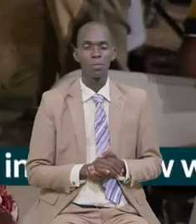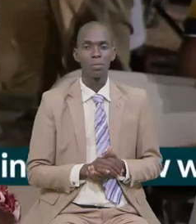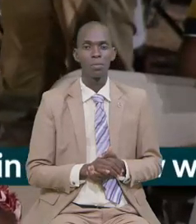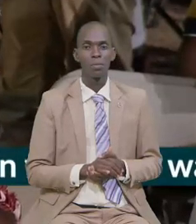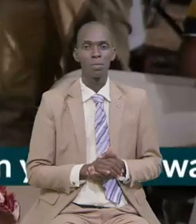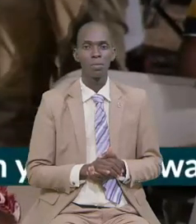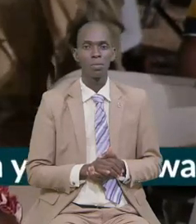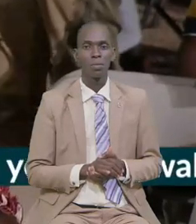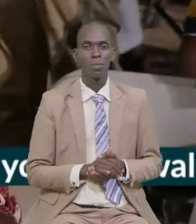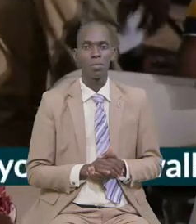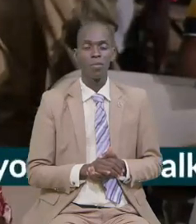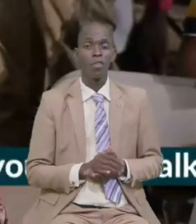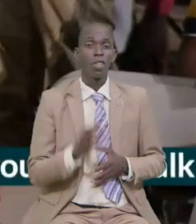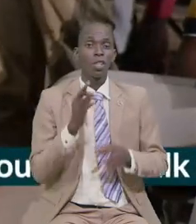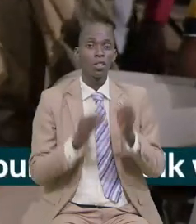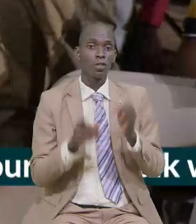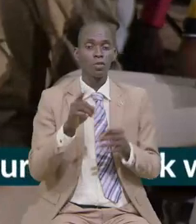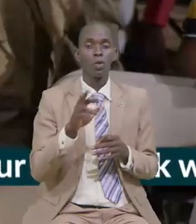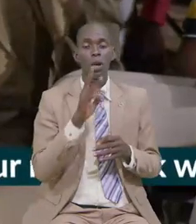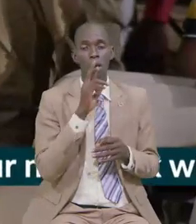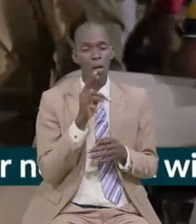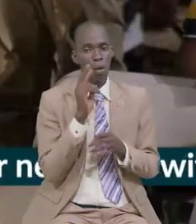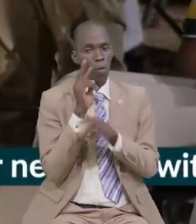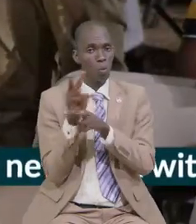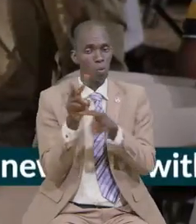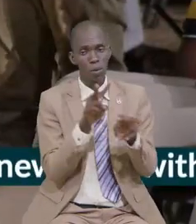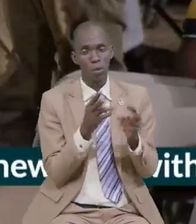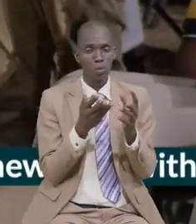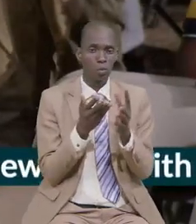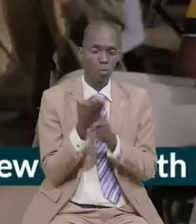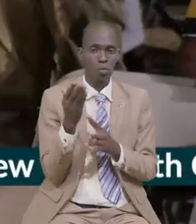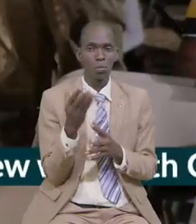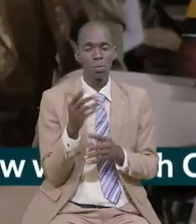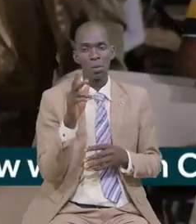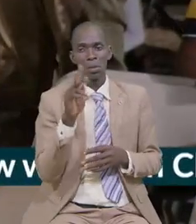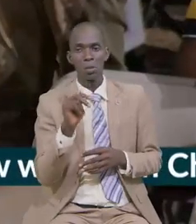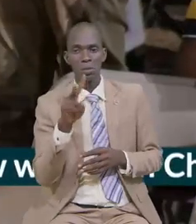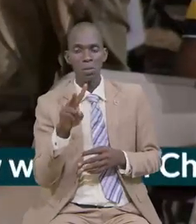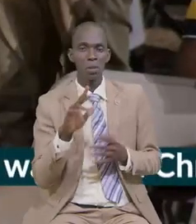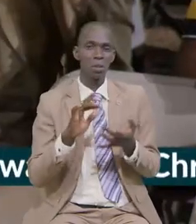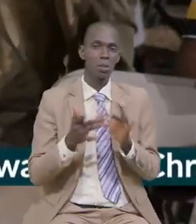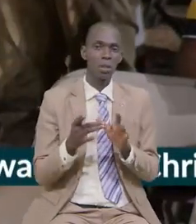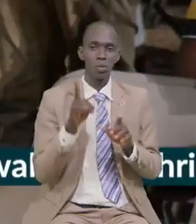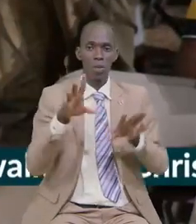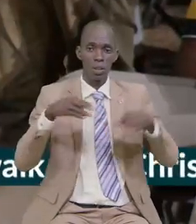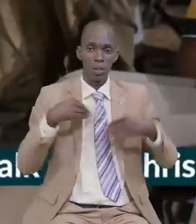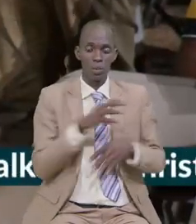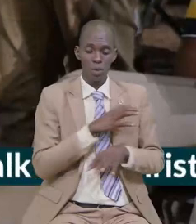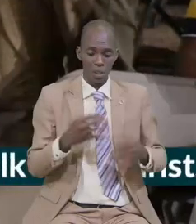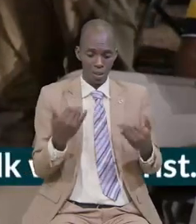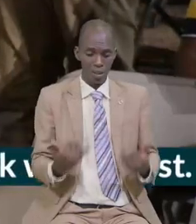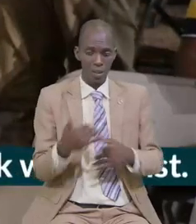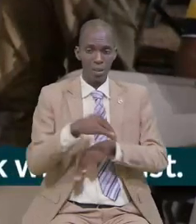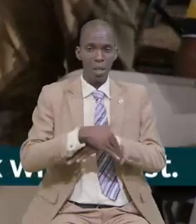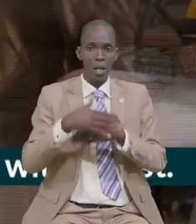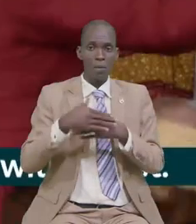If you are watching online and you gave your life to Christ, after the pastor's message this evening, there is a